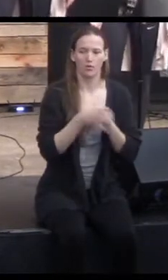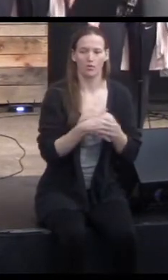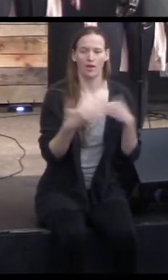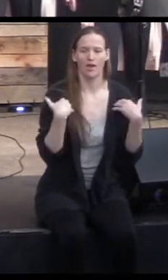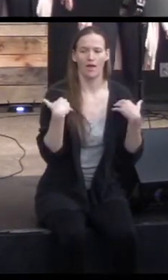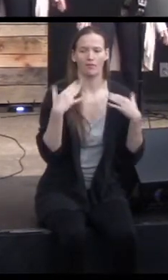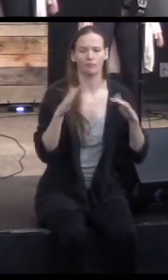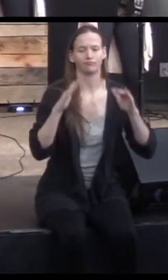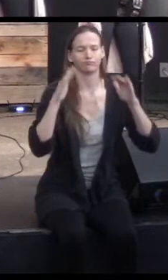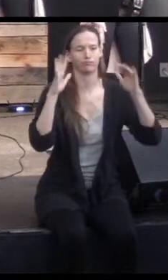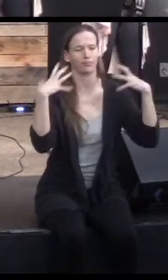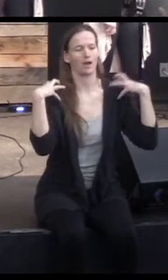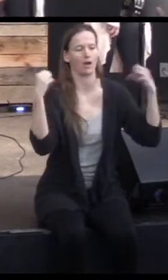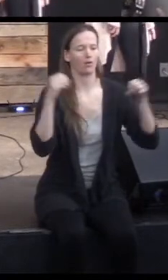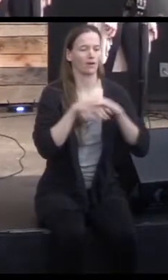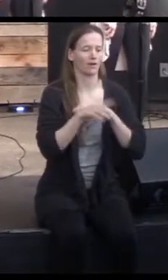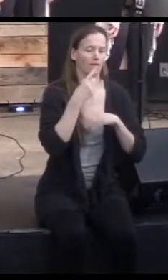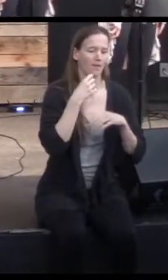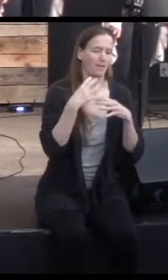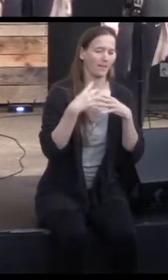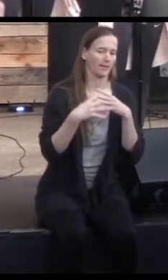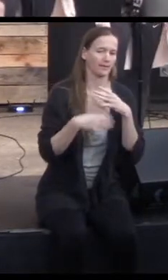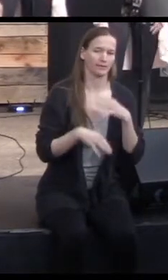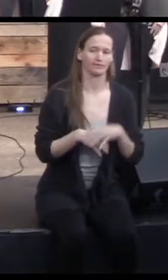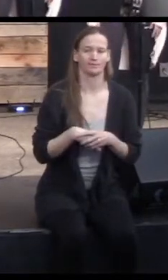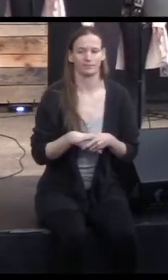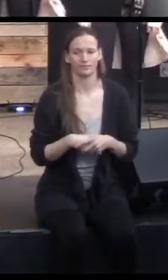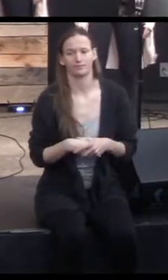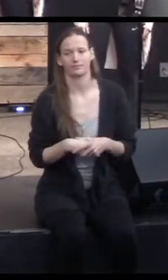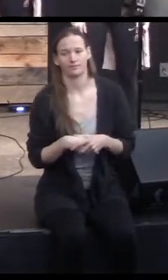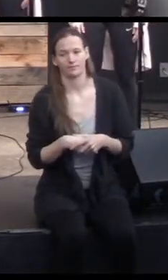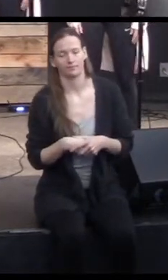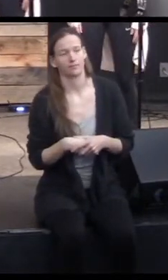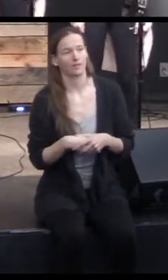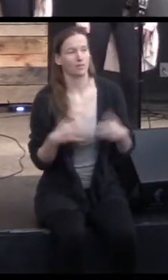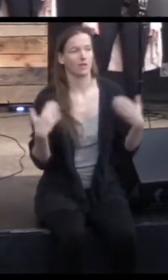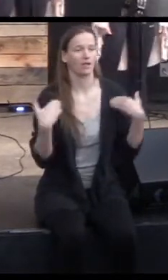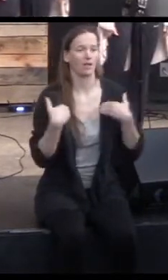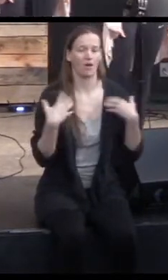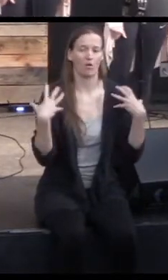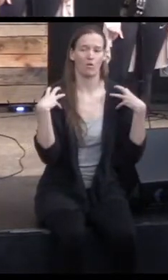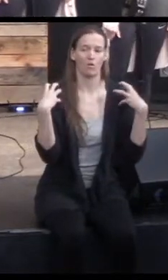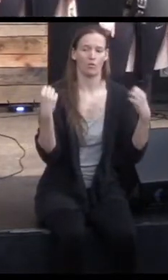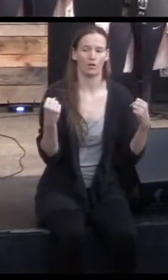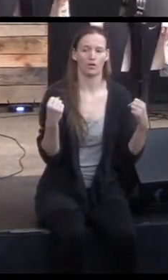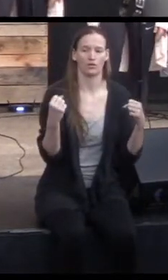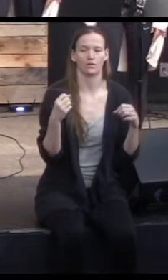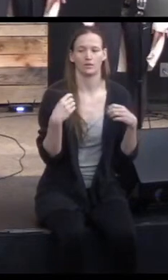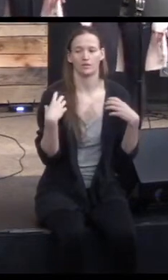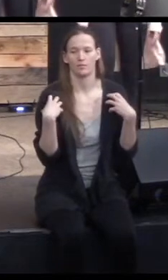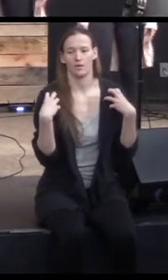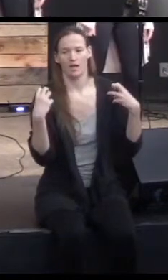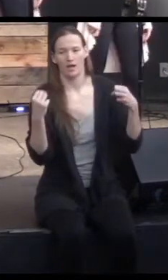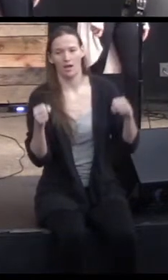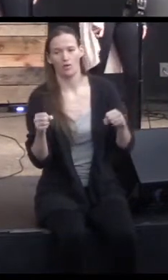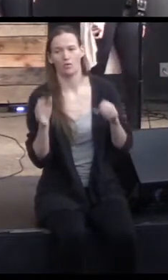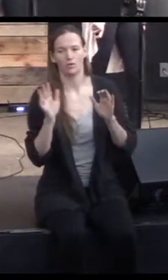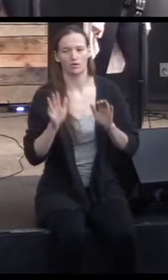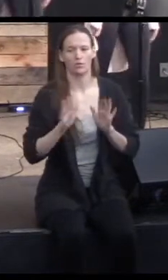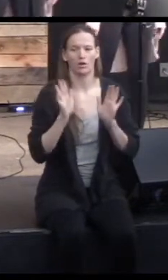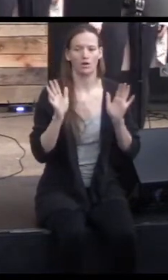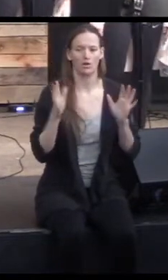wonderful power in the blood. There is power, wonder-working